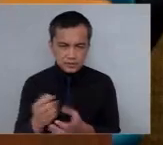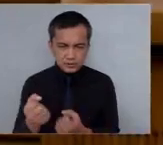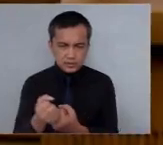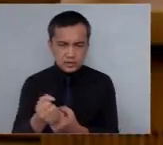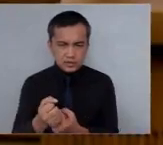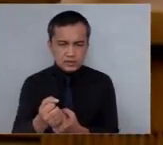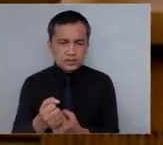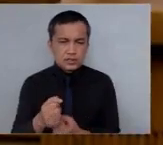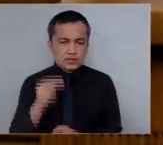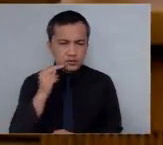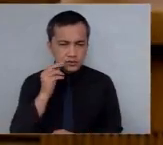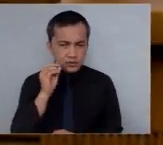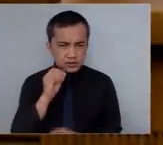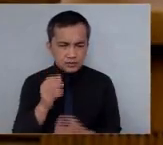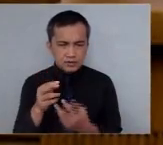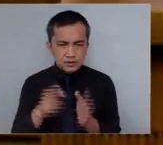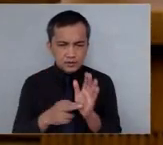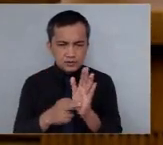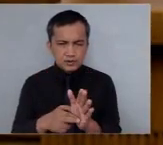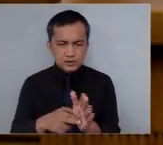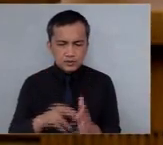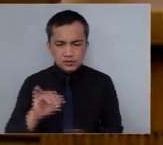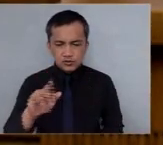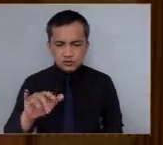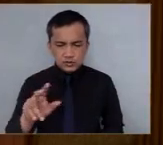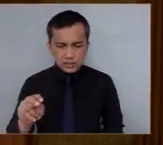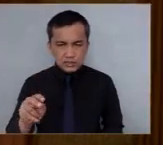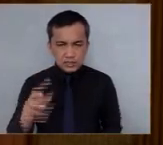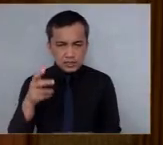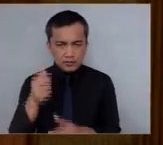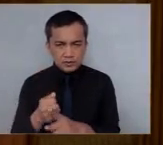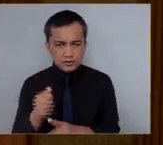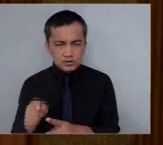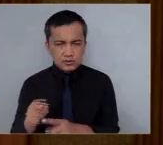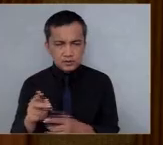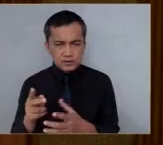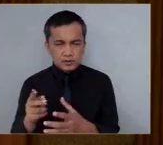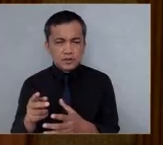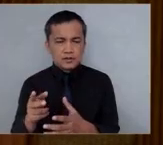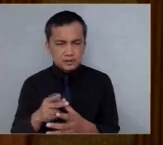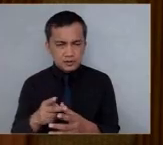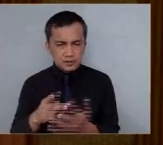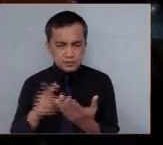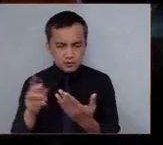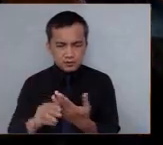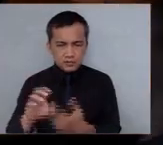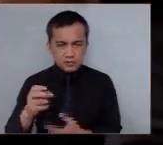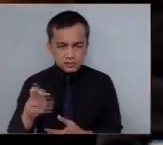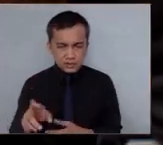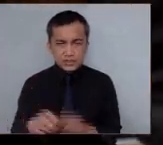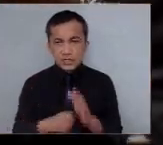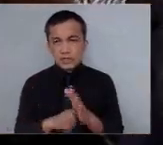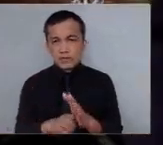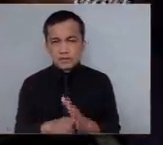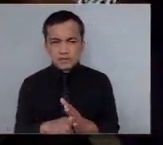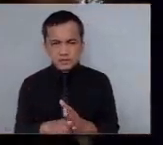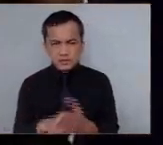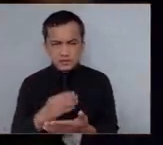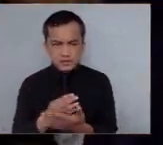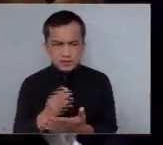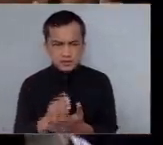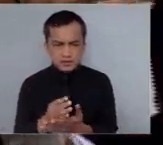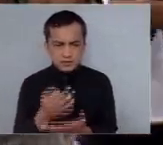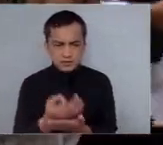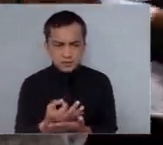Oriental Representative Jocelyn Limcaichong, apektado nito ang mga pangunahing programa ng CHR. Halimbawa na lang ay ang budget sa